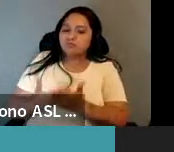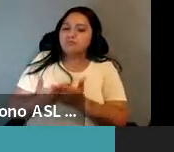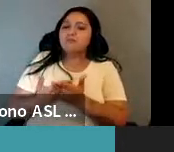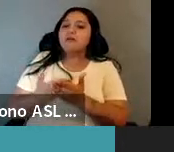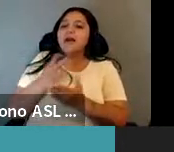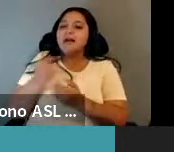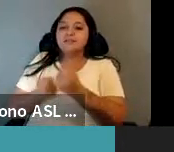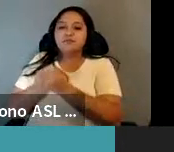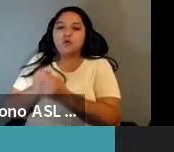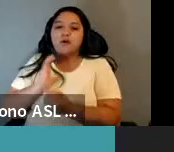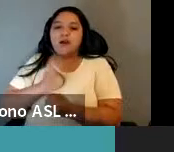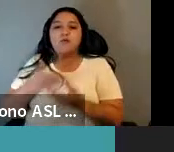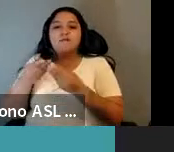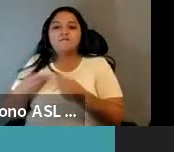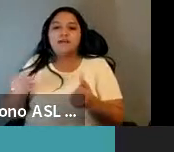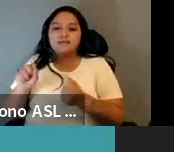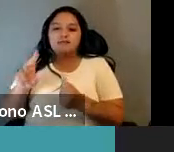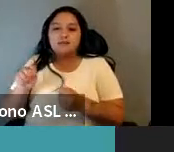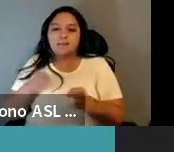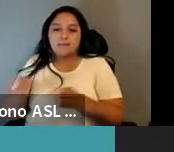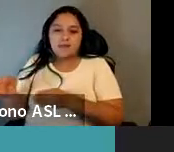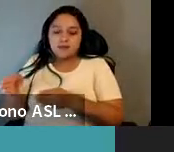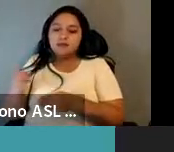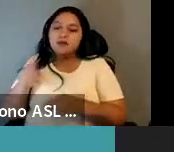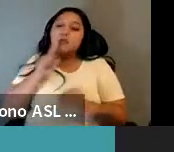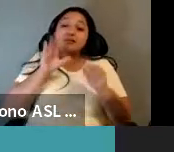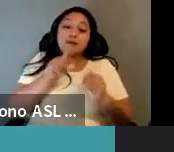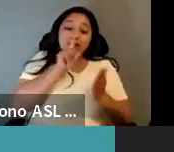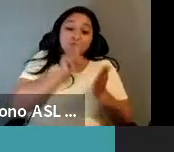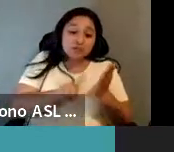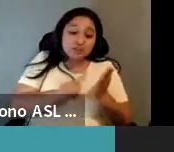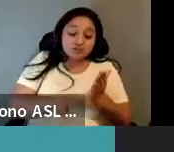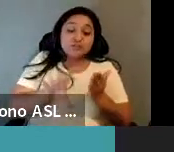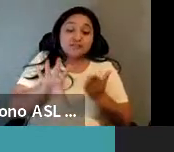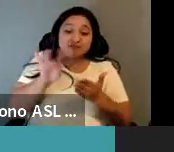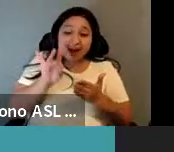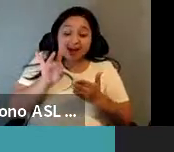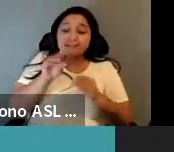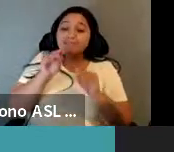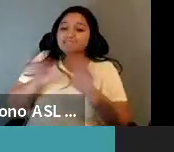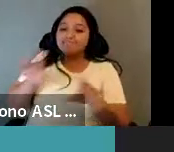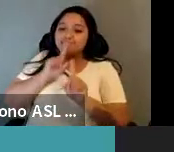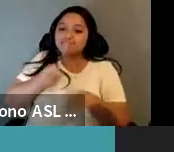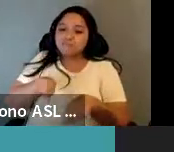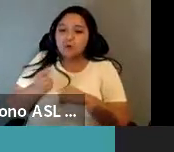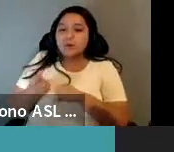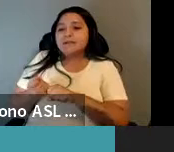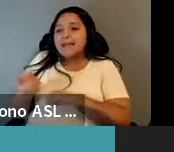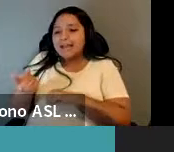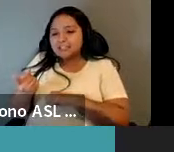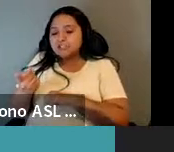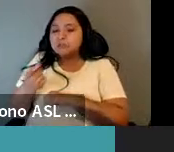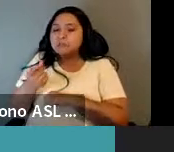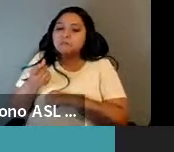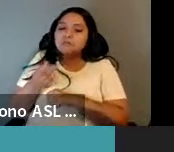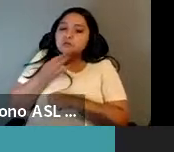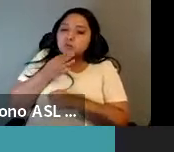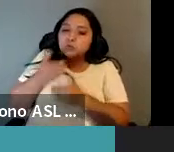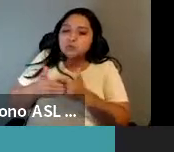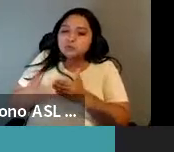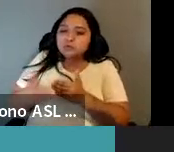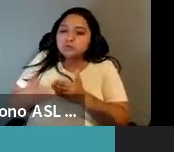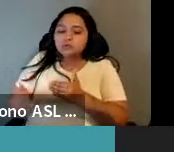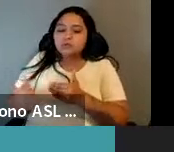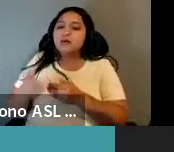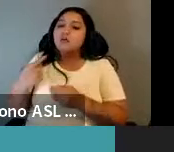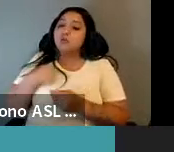findings of this study to come out in the next year. We're also anticipating a report to come out soon with recommendations for ensuring that our